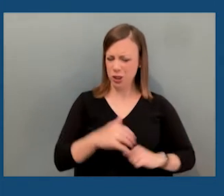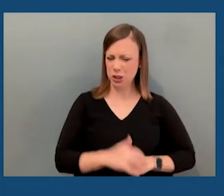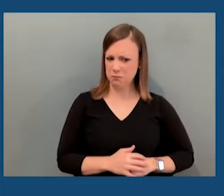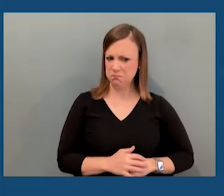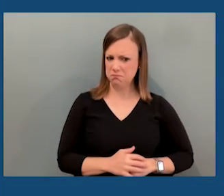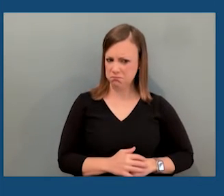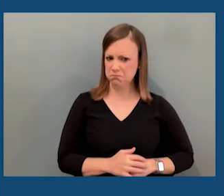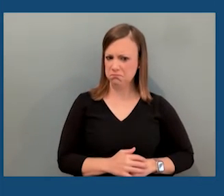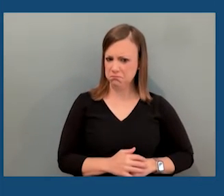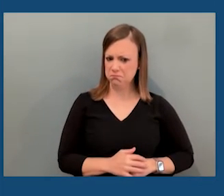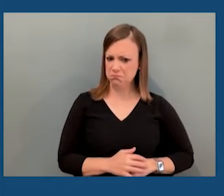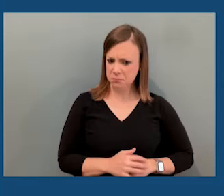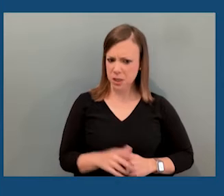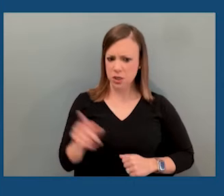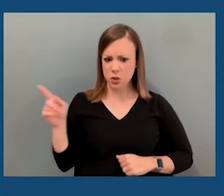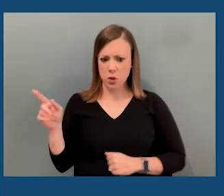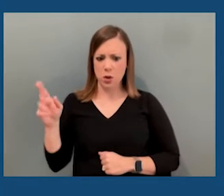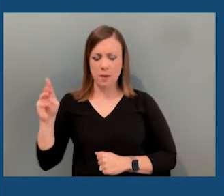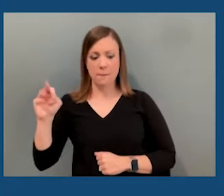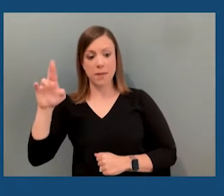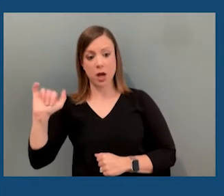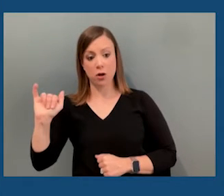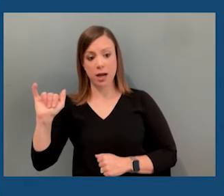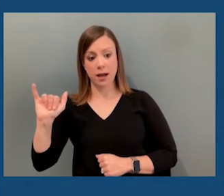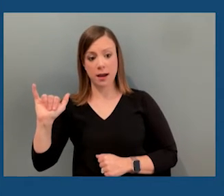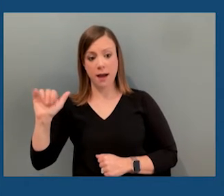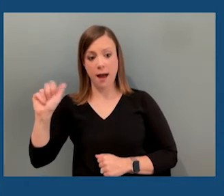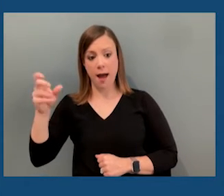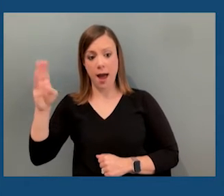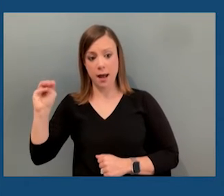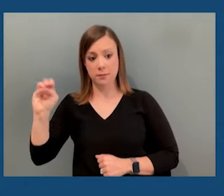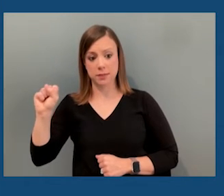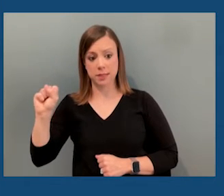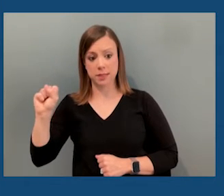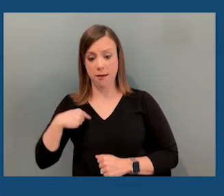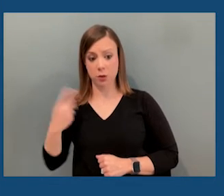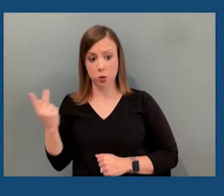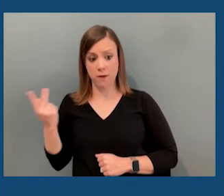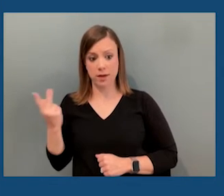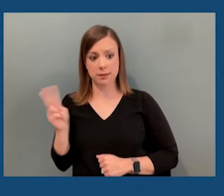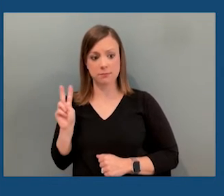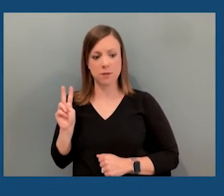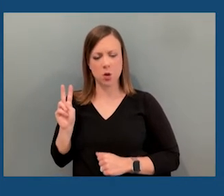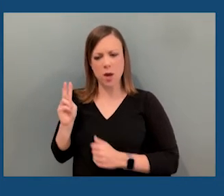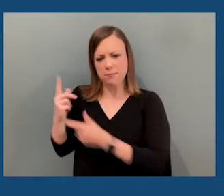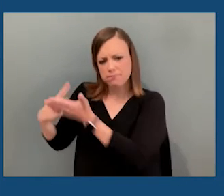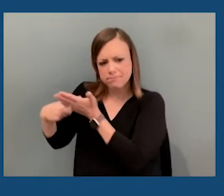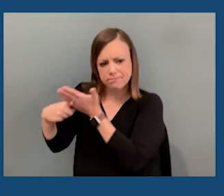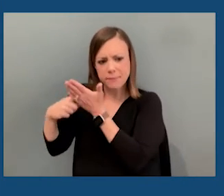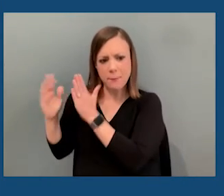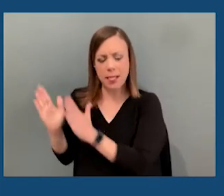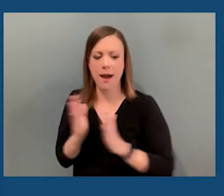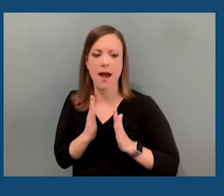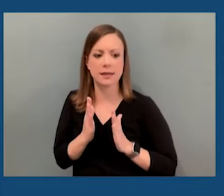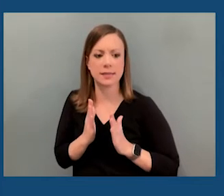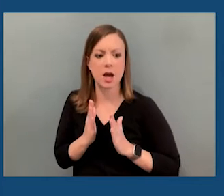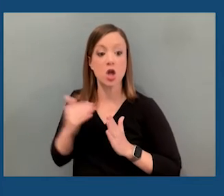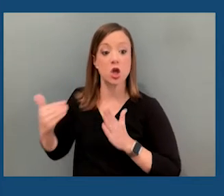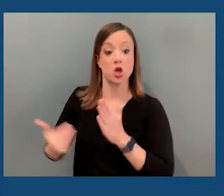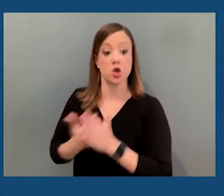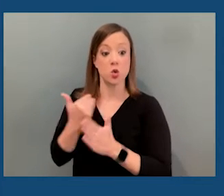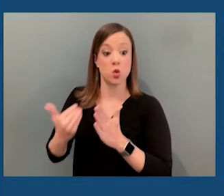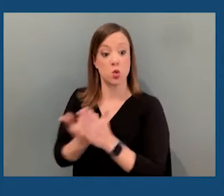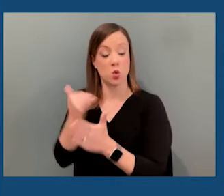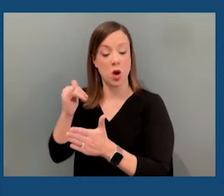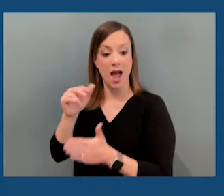Adams and I came together, and we presented it right here at a forum, our plan for the new New York. And it was 18 months ago.